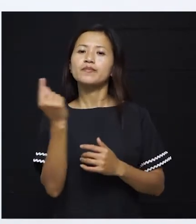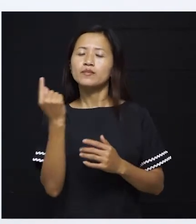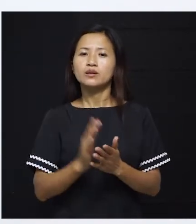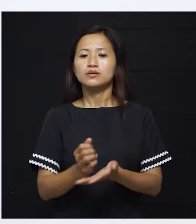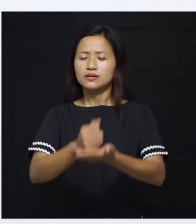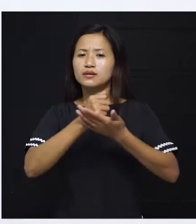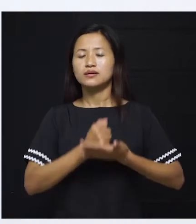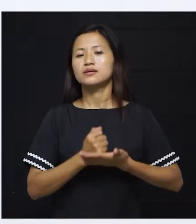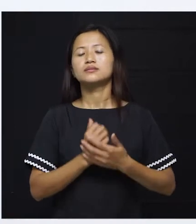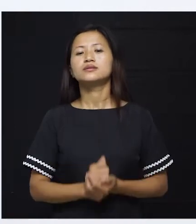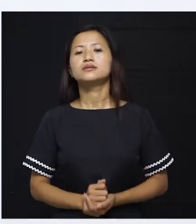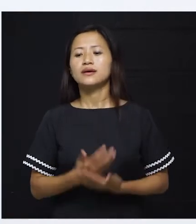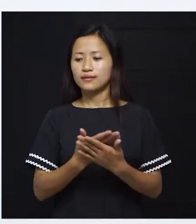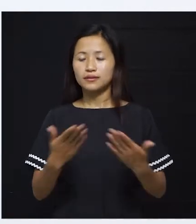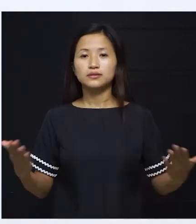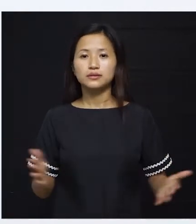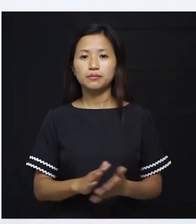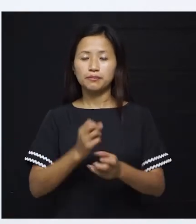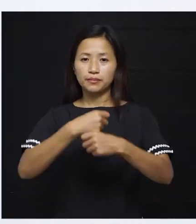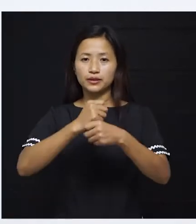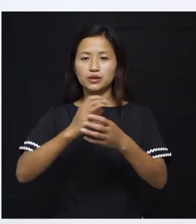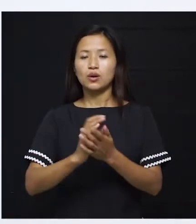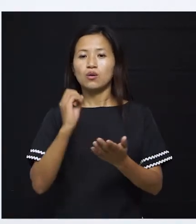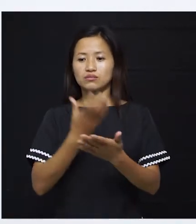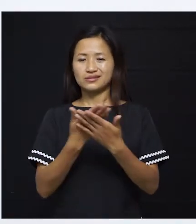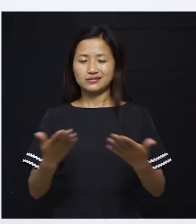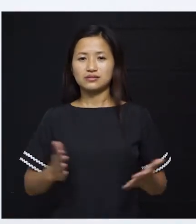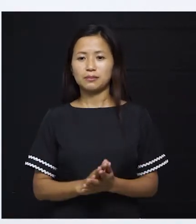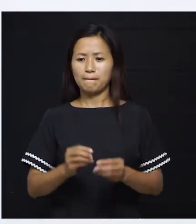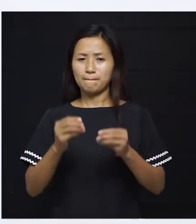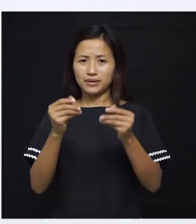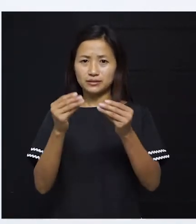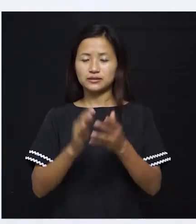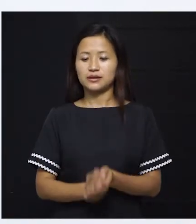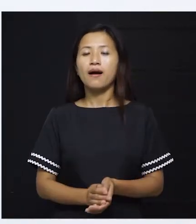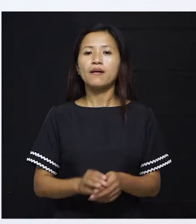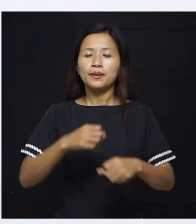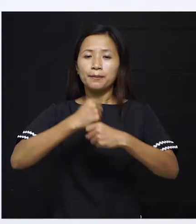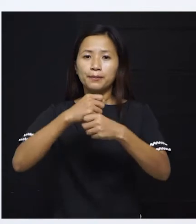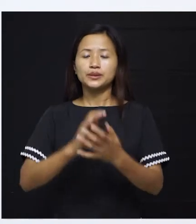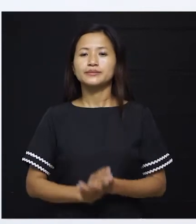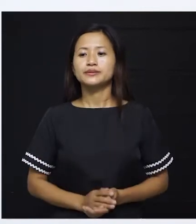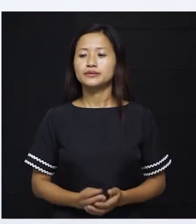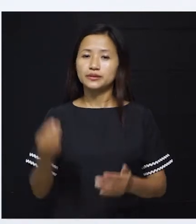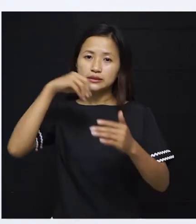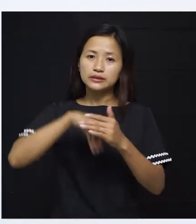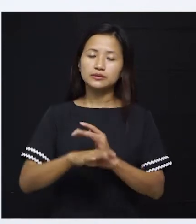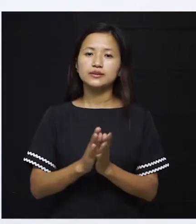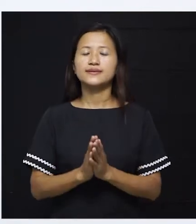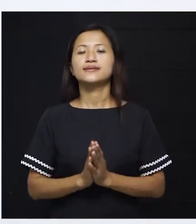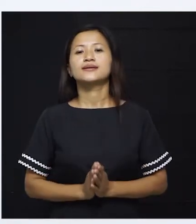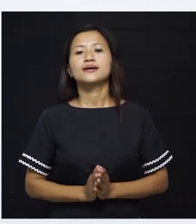of these things, they make the ornaments, the materials are made, and they are also included